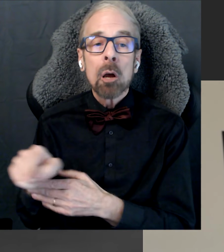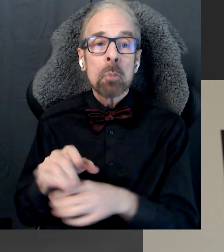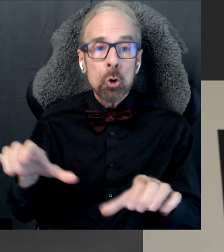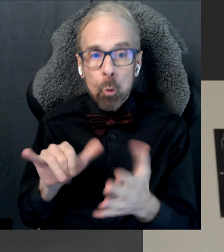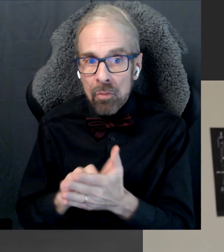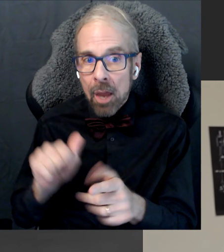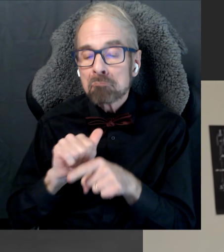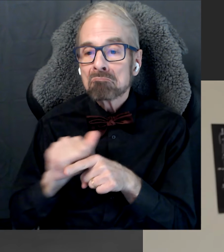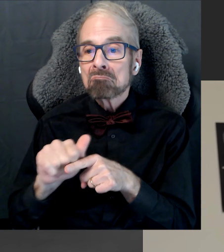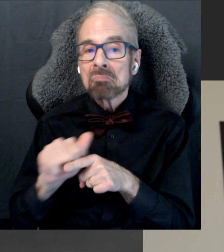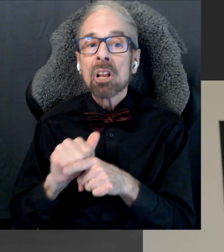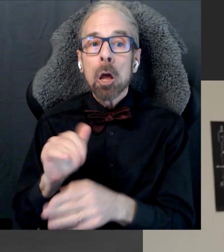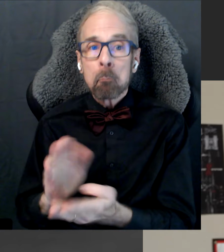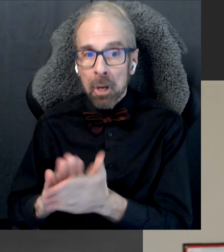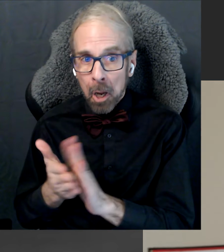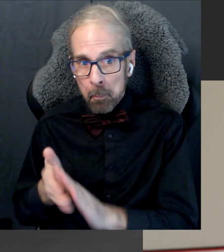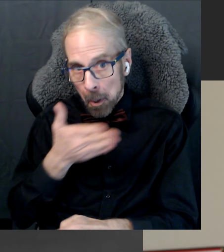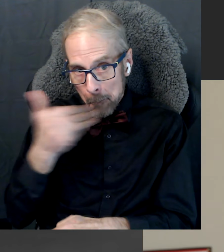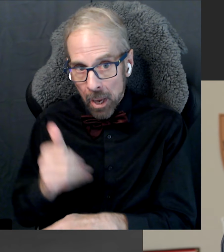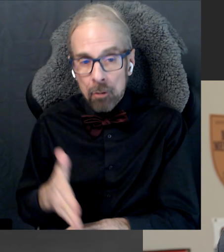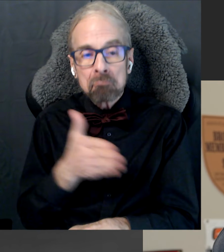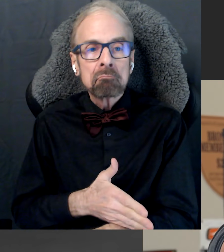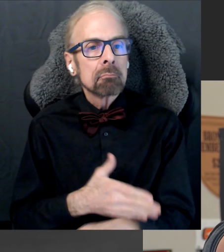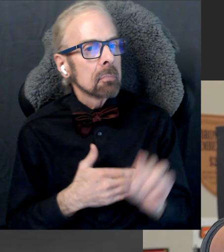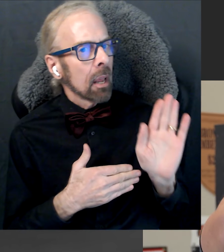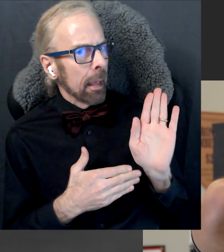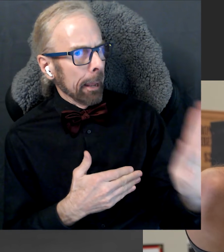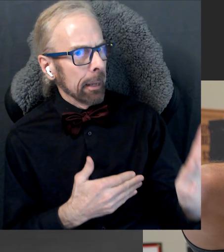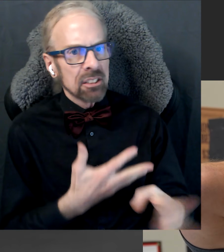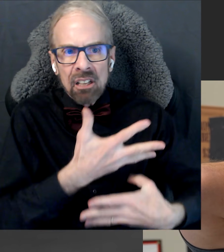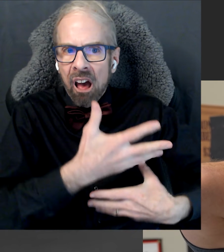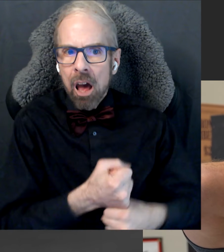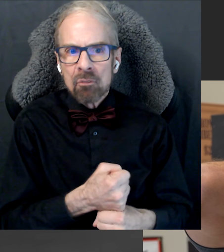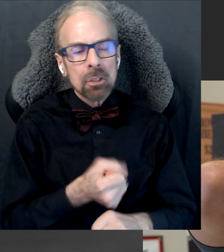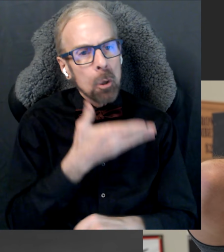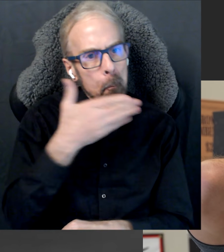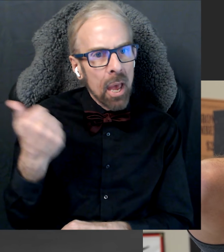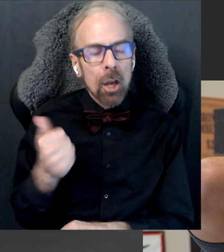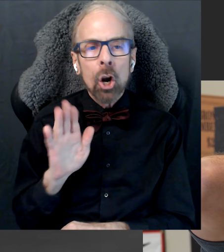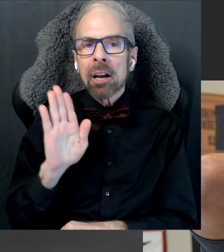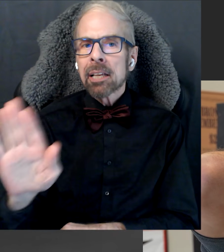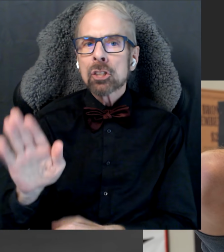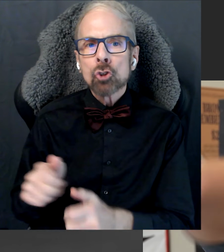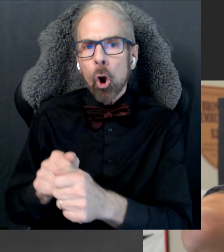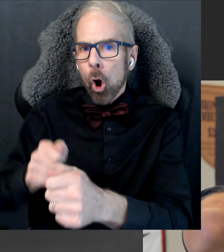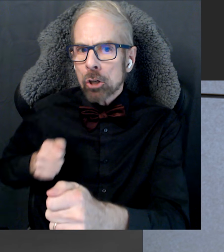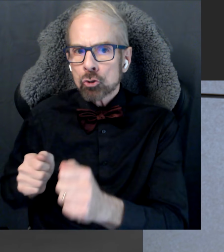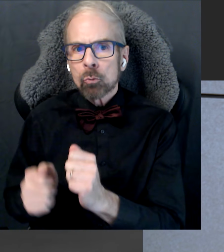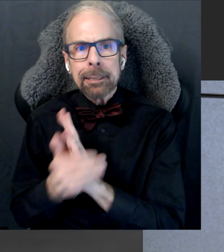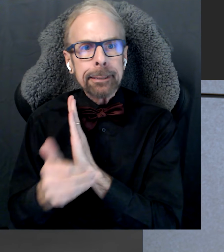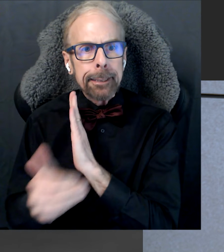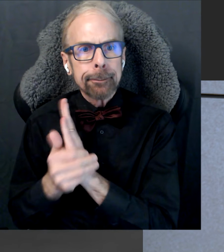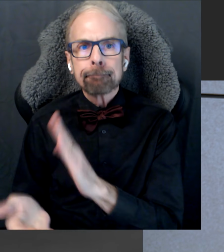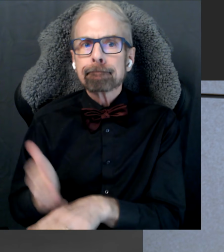I've been doing that, getting a little better. His confidence has gotten way better as his archery skills have gone up. So he